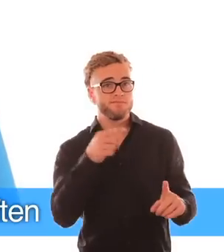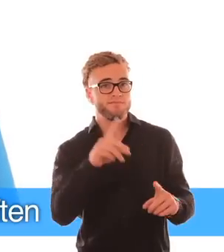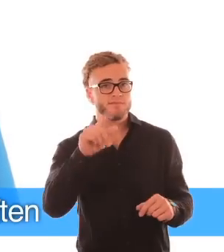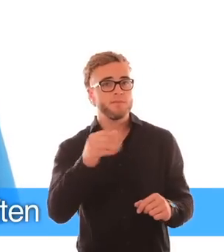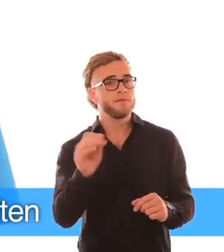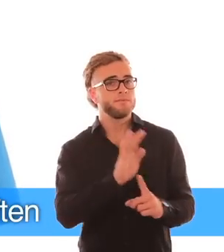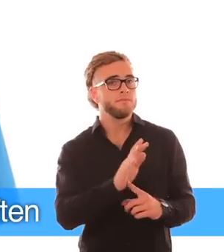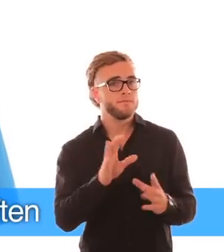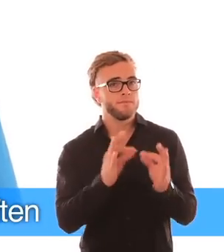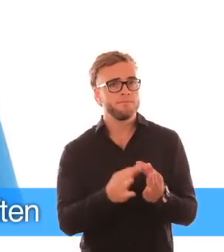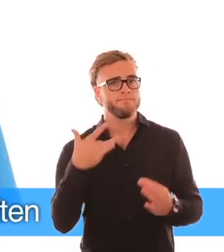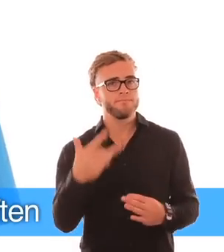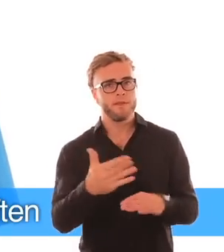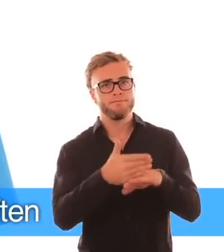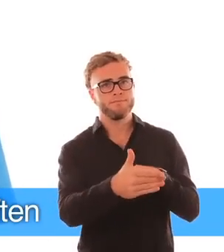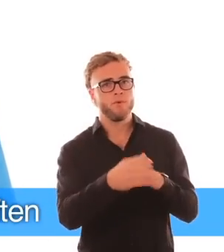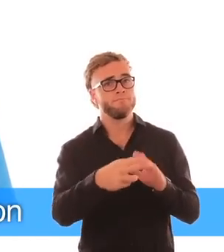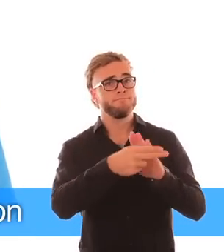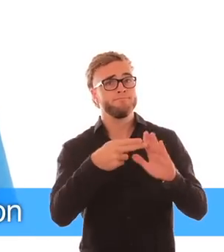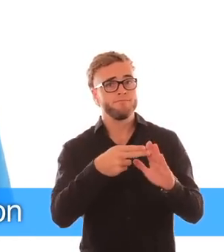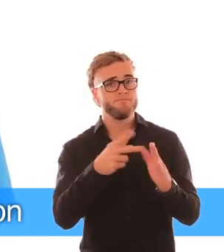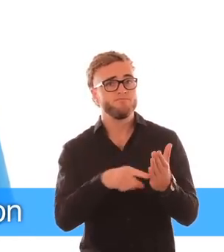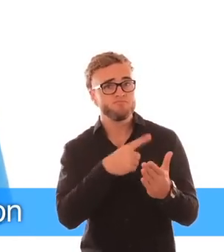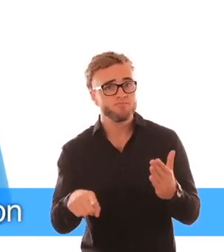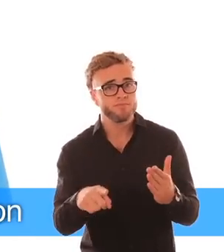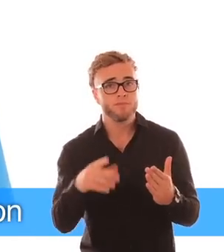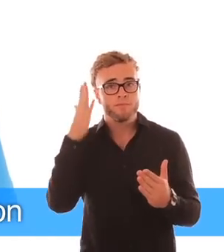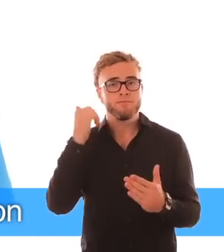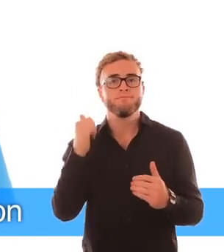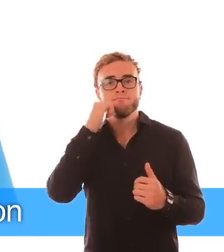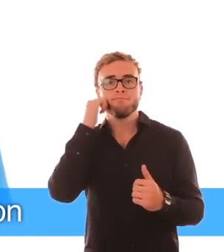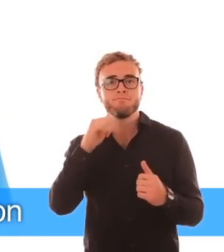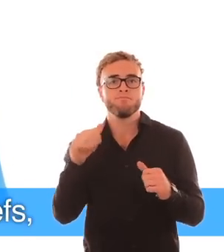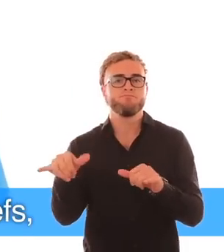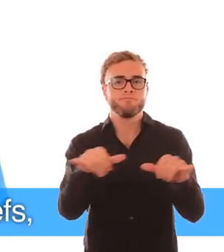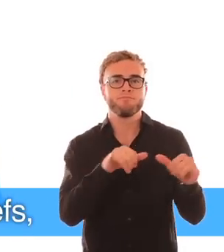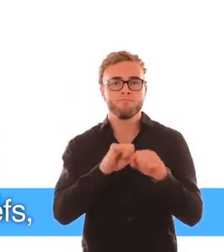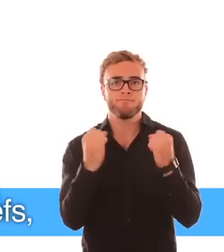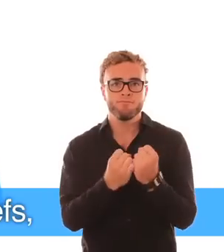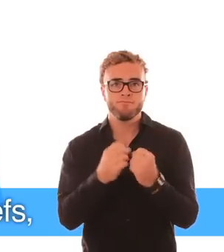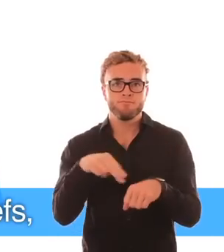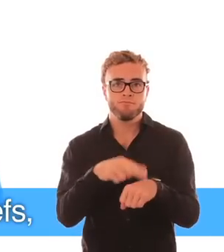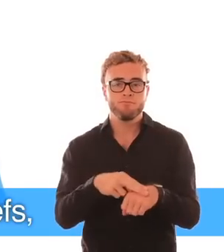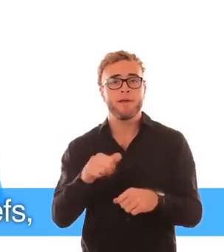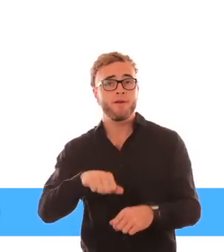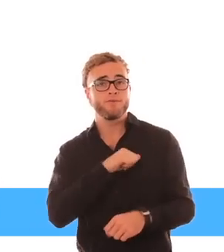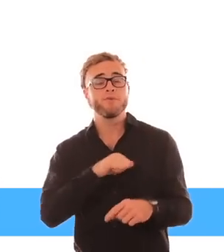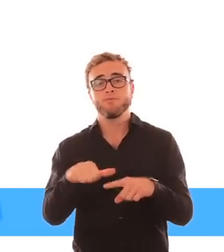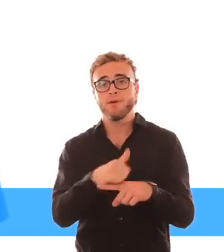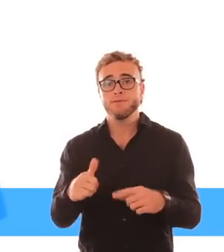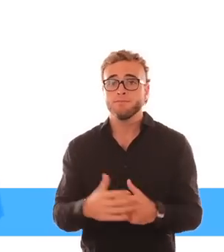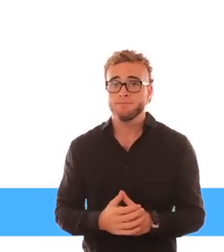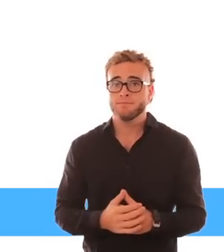Children with disabilities and their families are often left out and face stigma and discrimination due to harmful social norms and cultural beliefs, attitudes, and